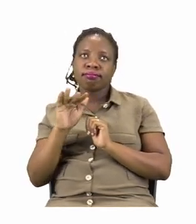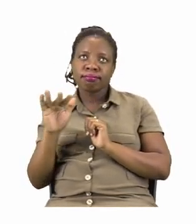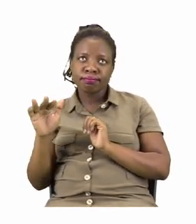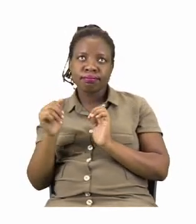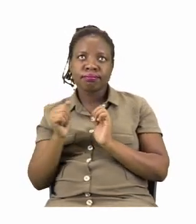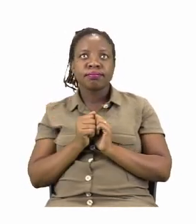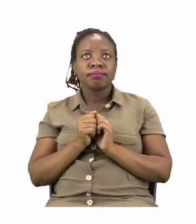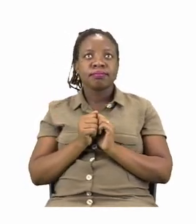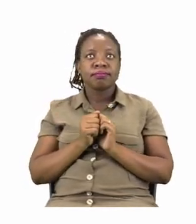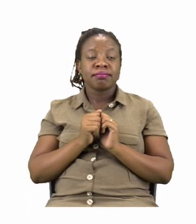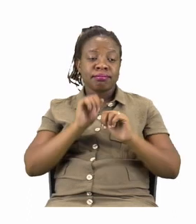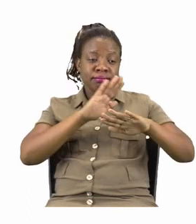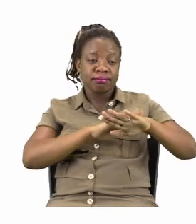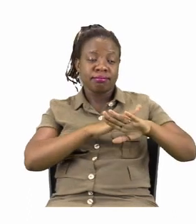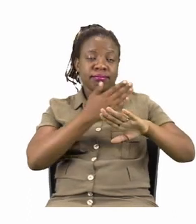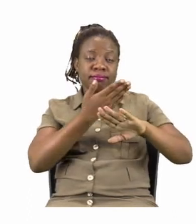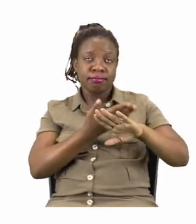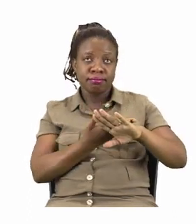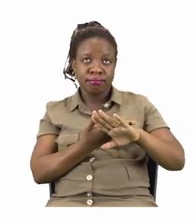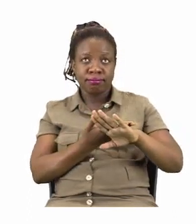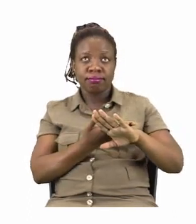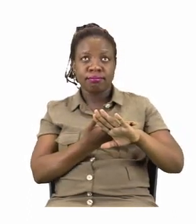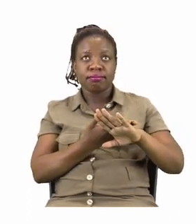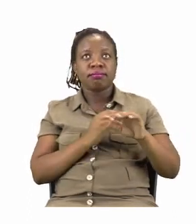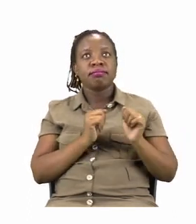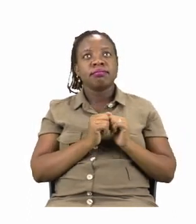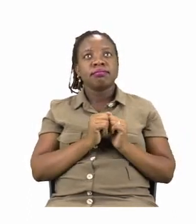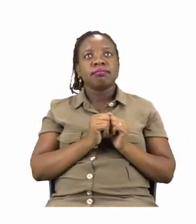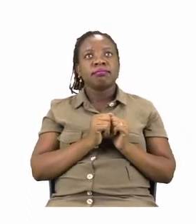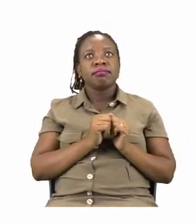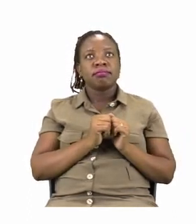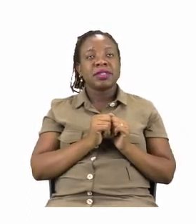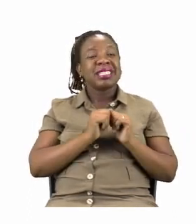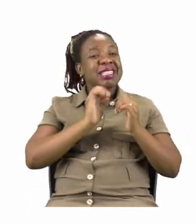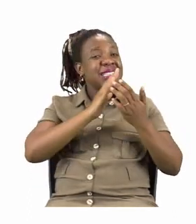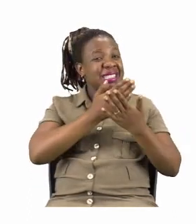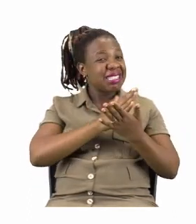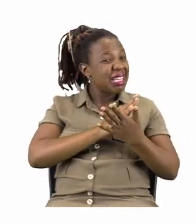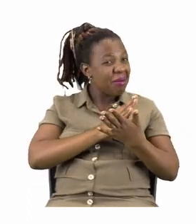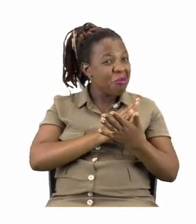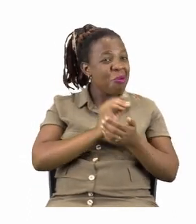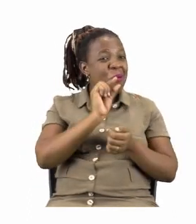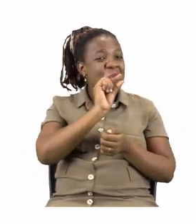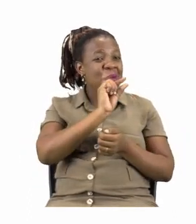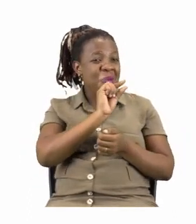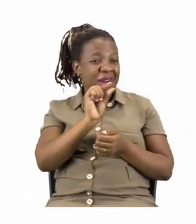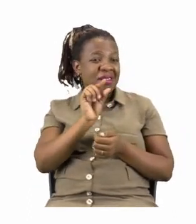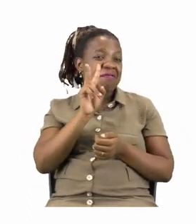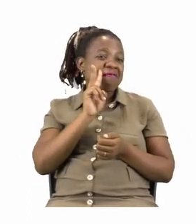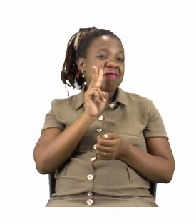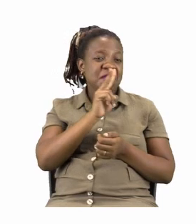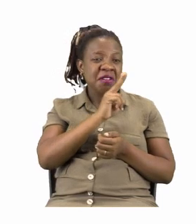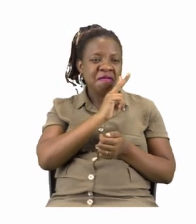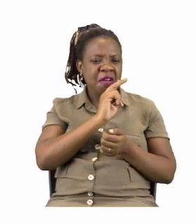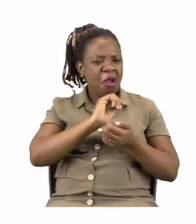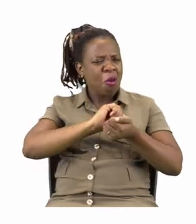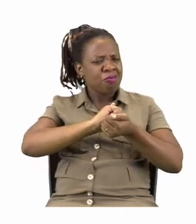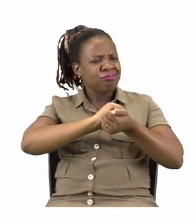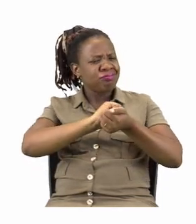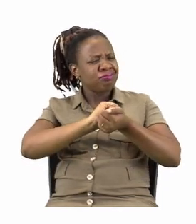the past tense, then the whole word changes to a different